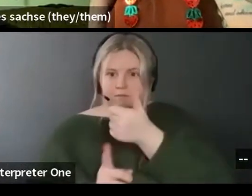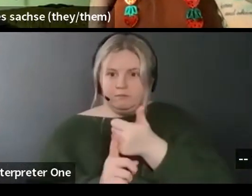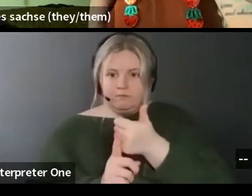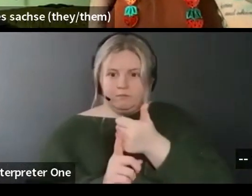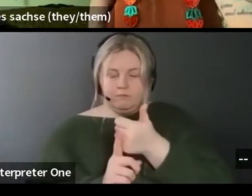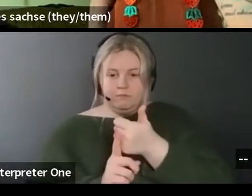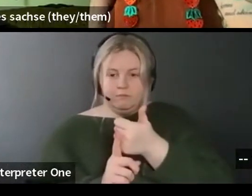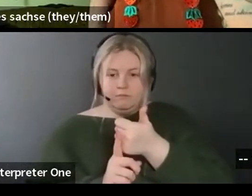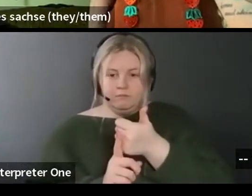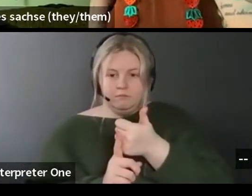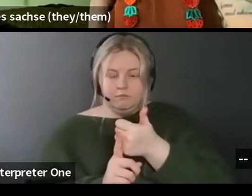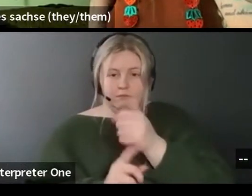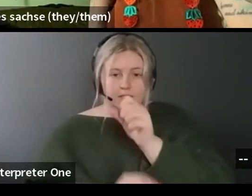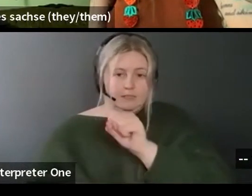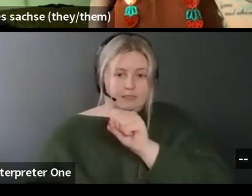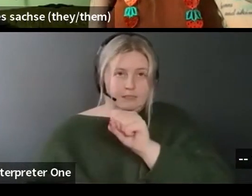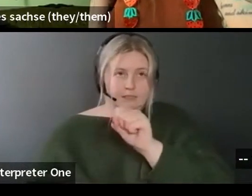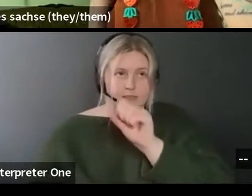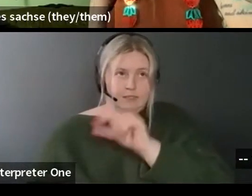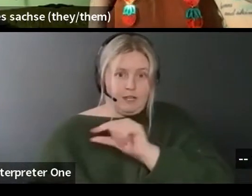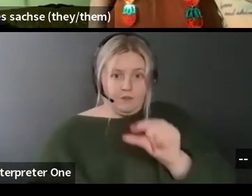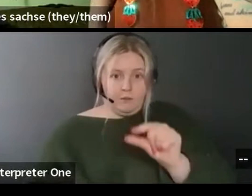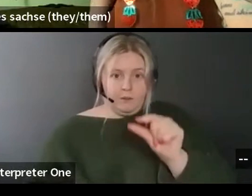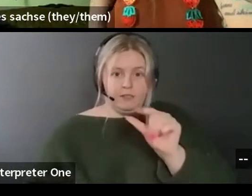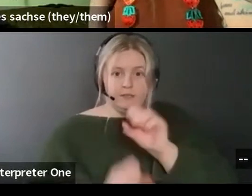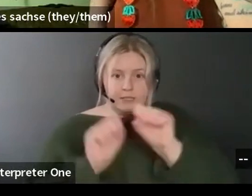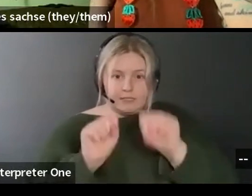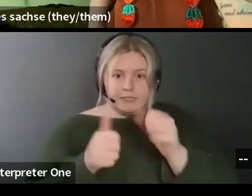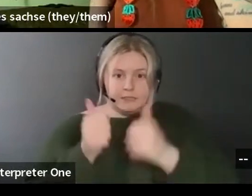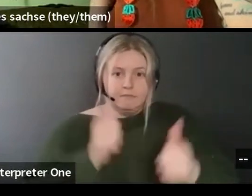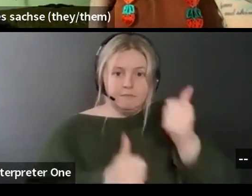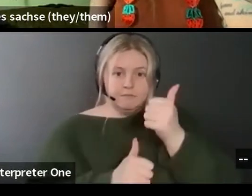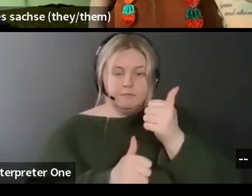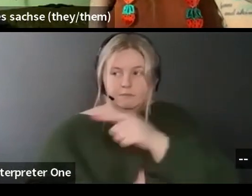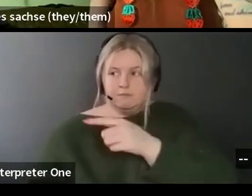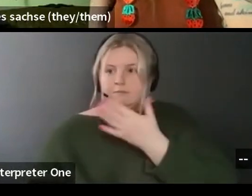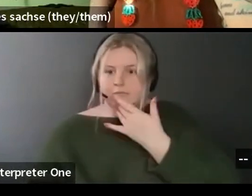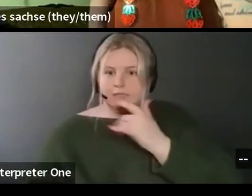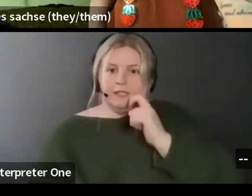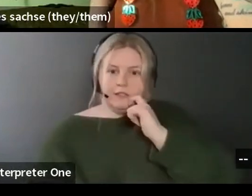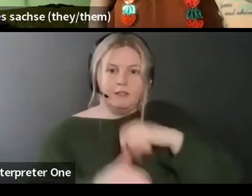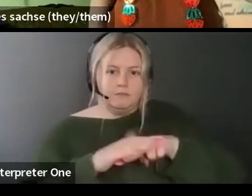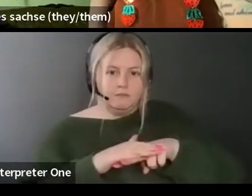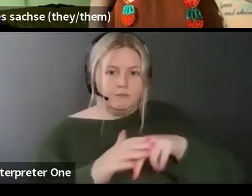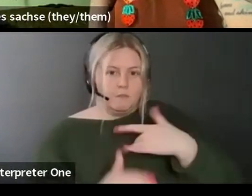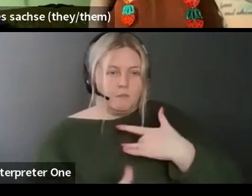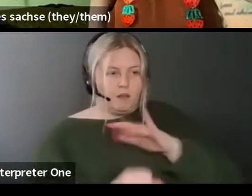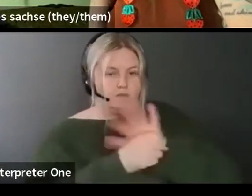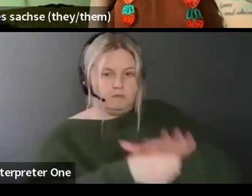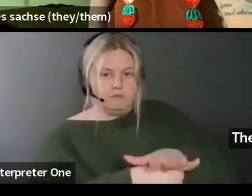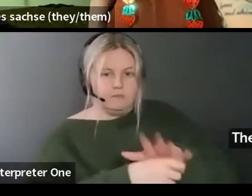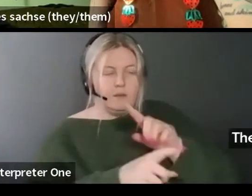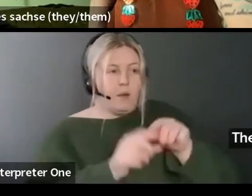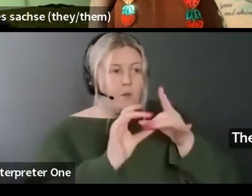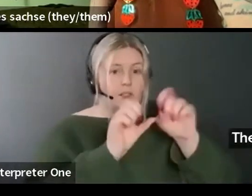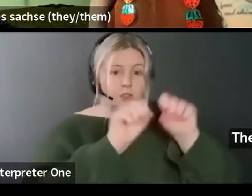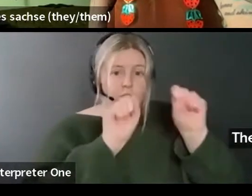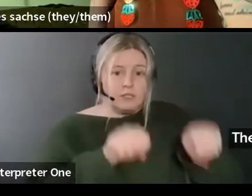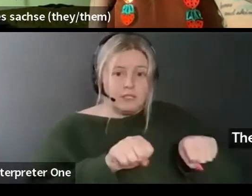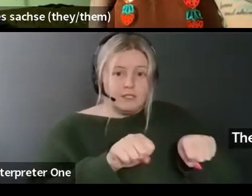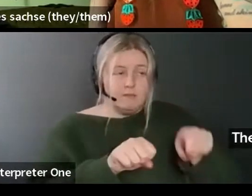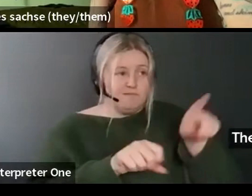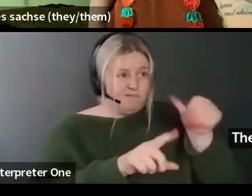of the state are too racist. Even the individuals sometimes, like a lot of times, but as a system, it is systematically